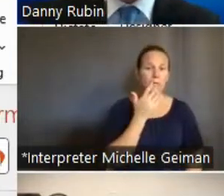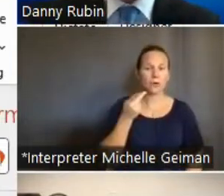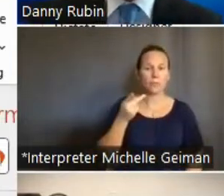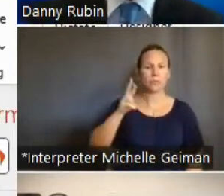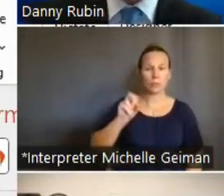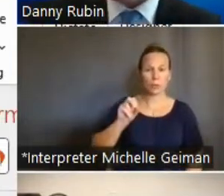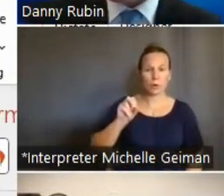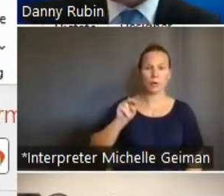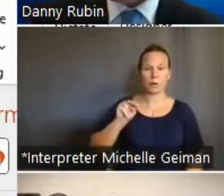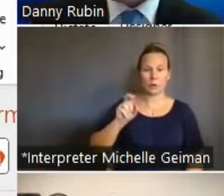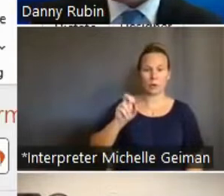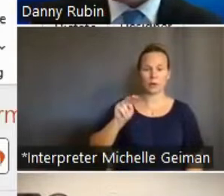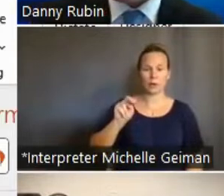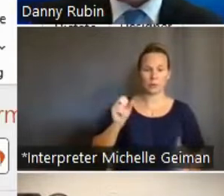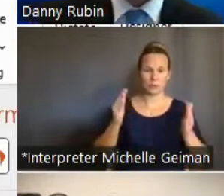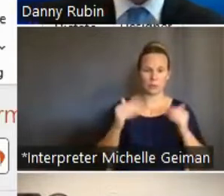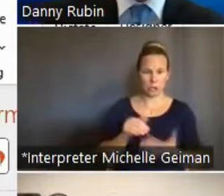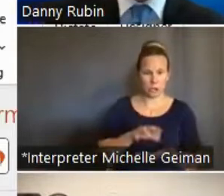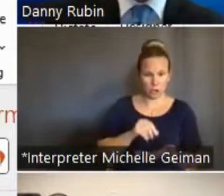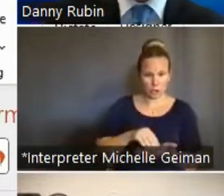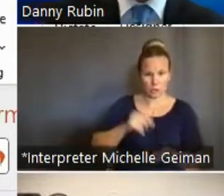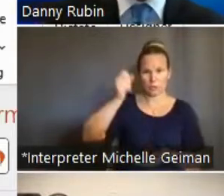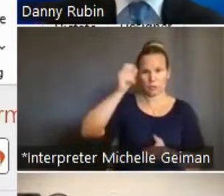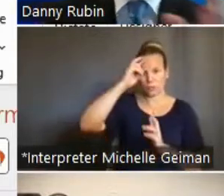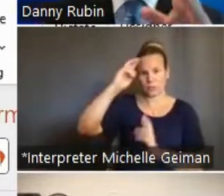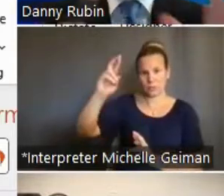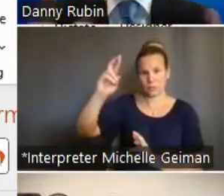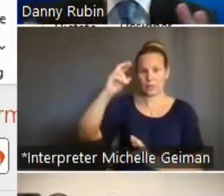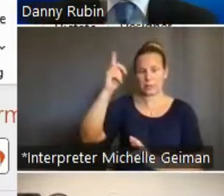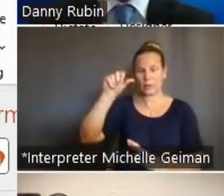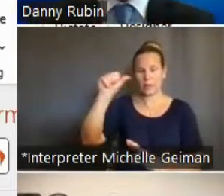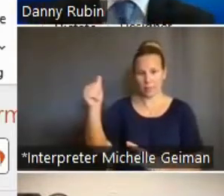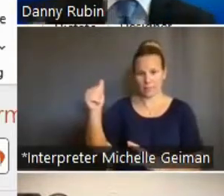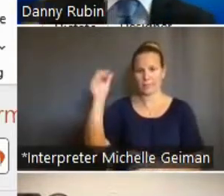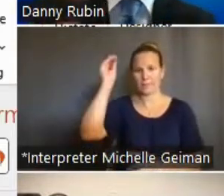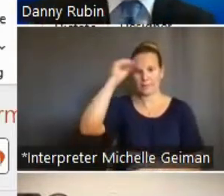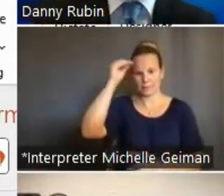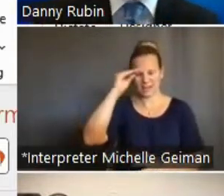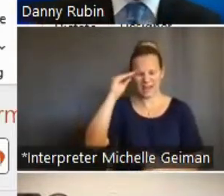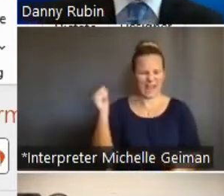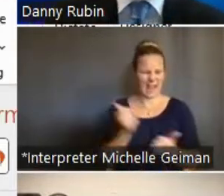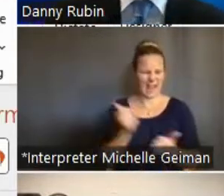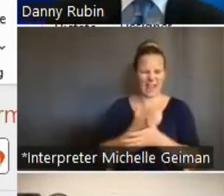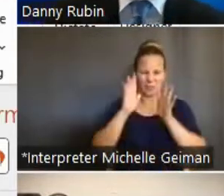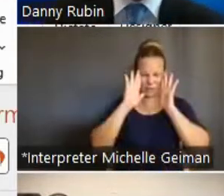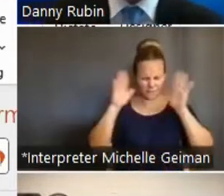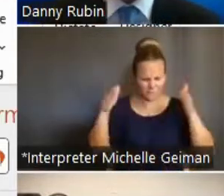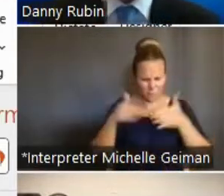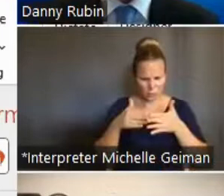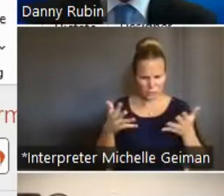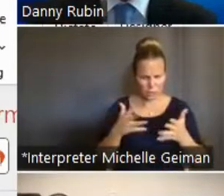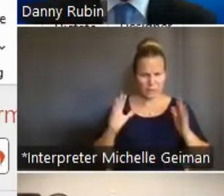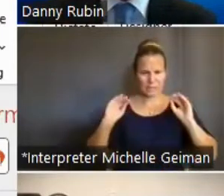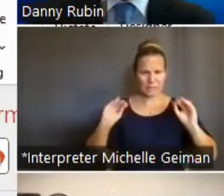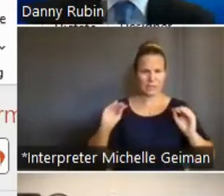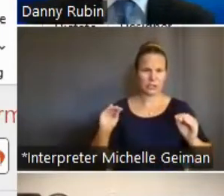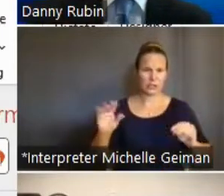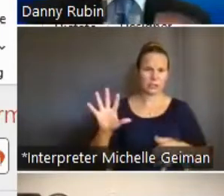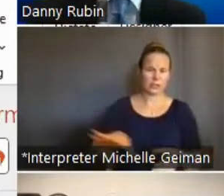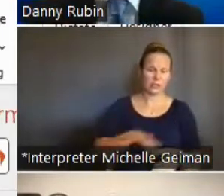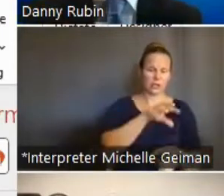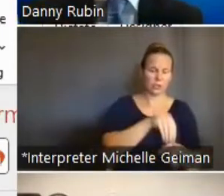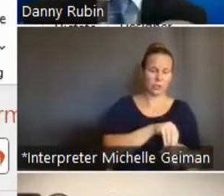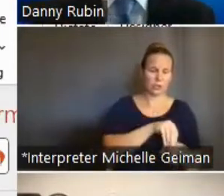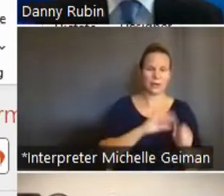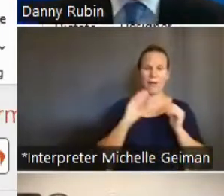respect someone else's opinions, and other resources. Everything focusing on teaching inclusion and equity